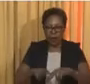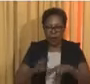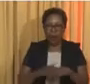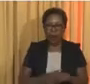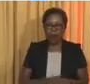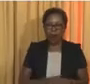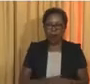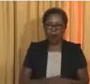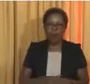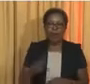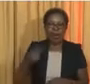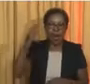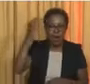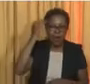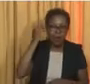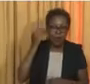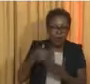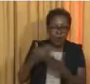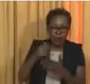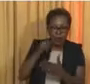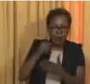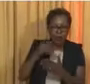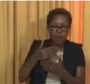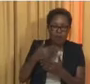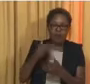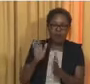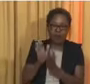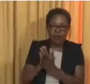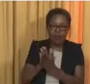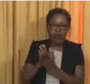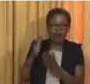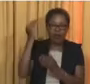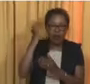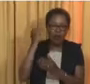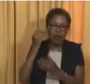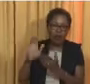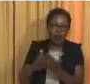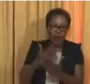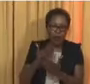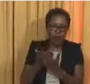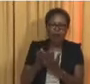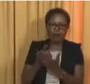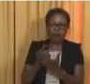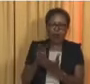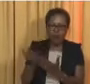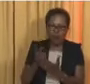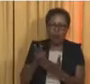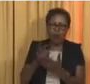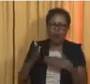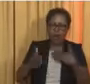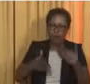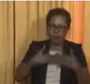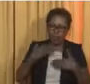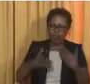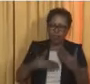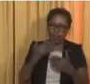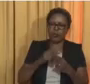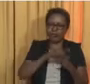High Court and the majority of the Court of Appeal, with tremendous respect, failed to appreciate that the tiered amendment